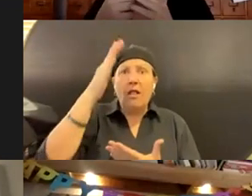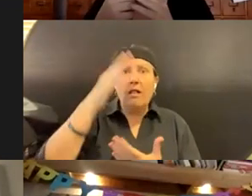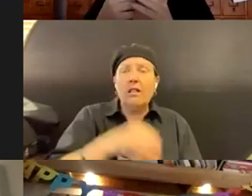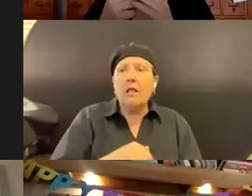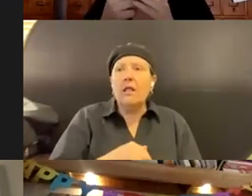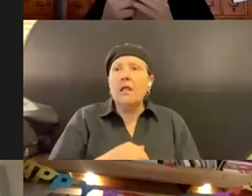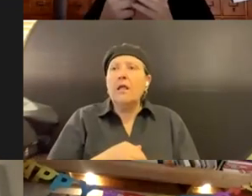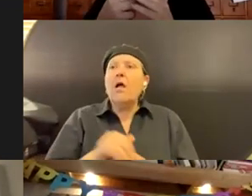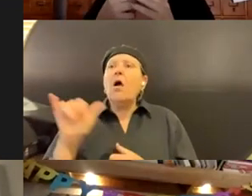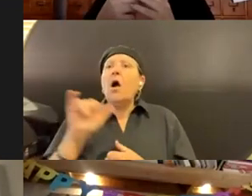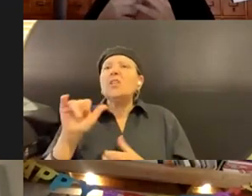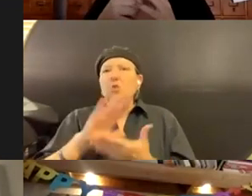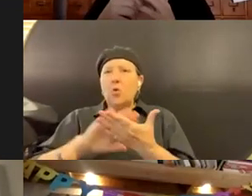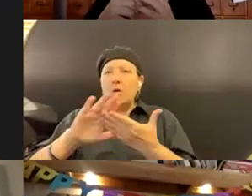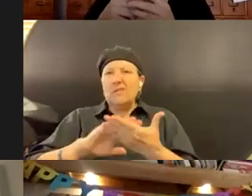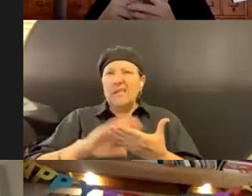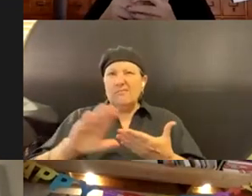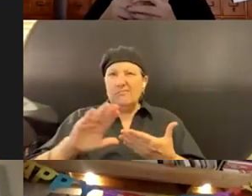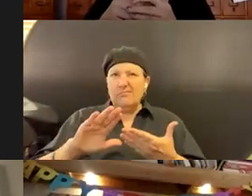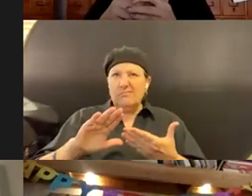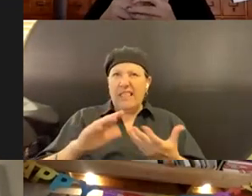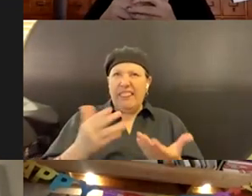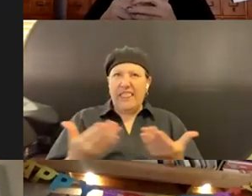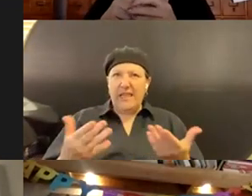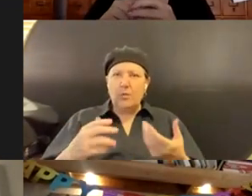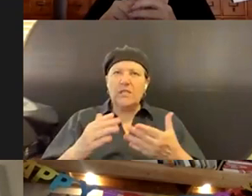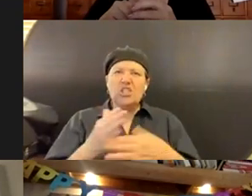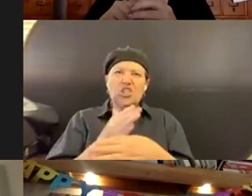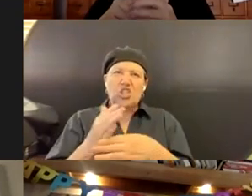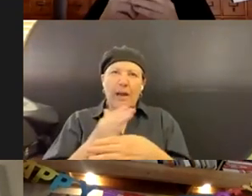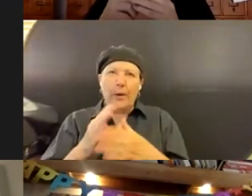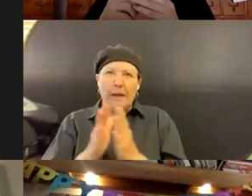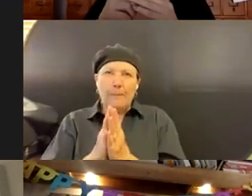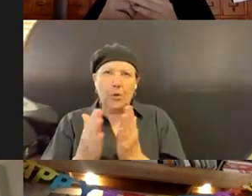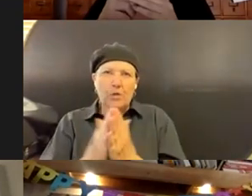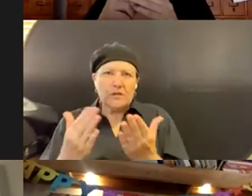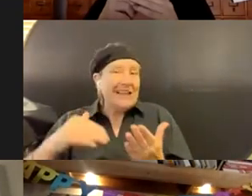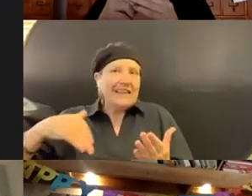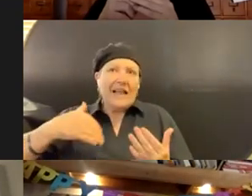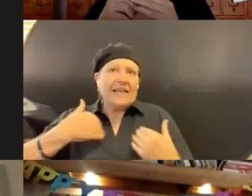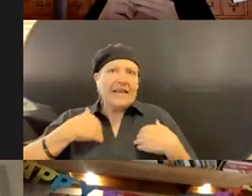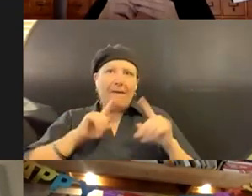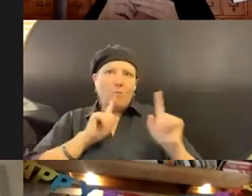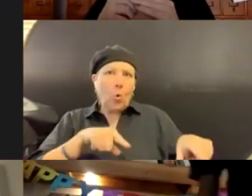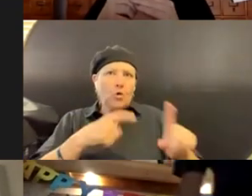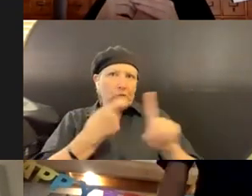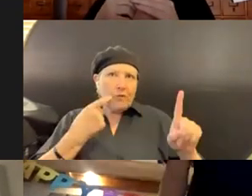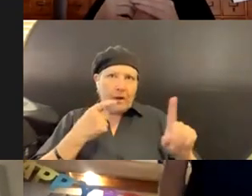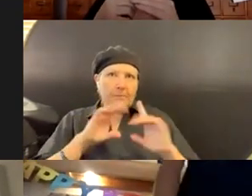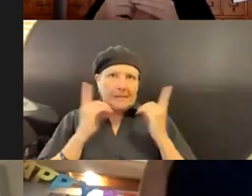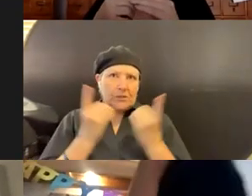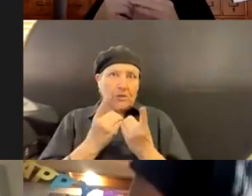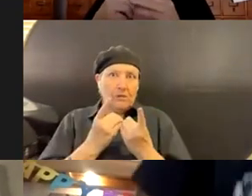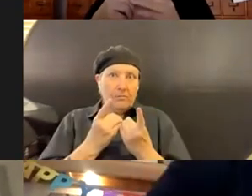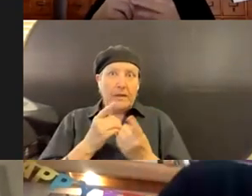a sanitation issue in sharing books and so on. So we don't have any directives yet, but we'll let you know. Mr. Garza will check it out.